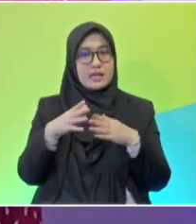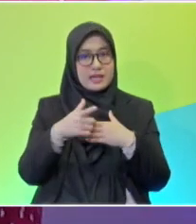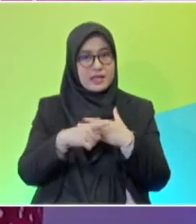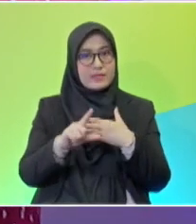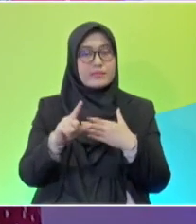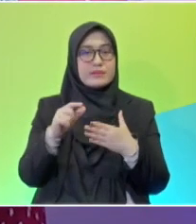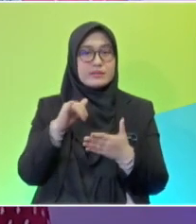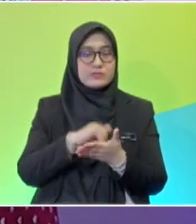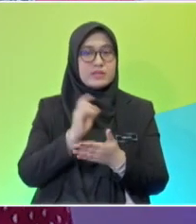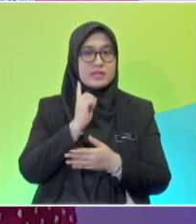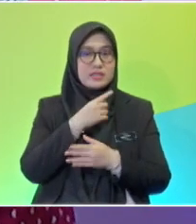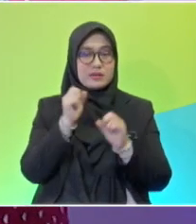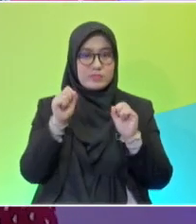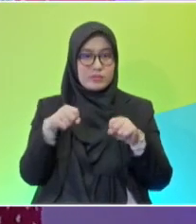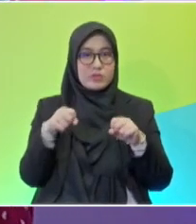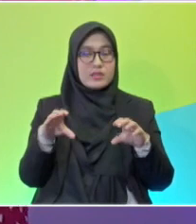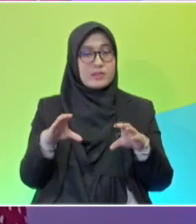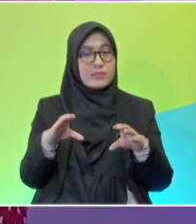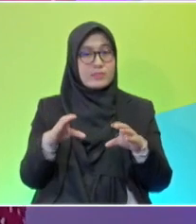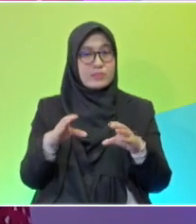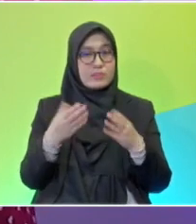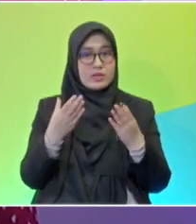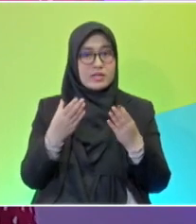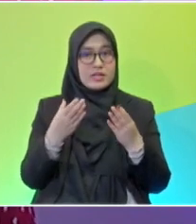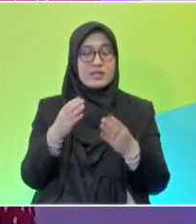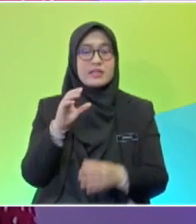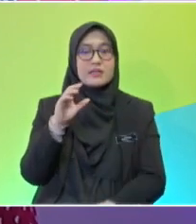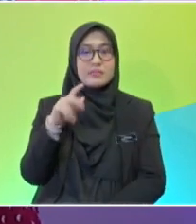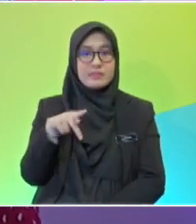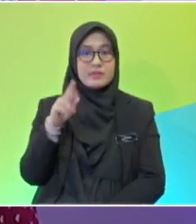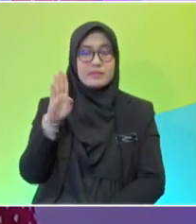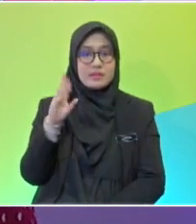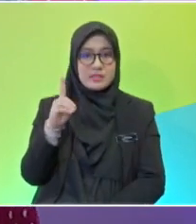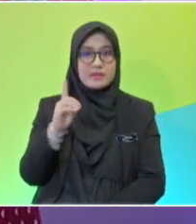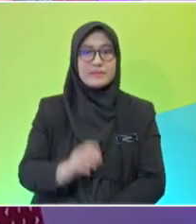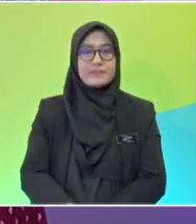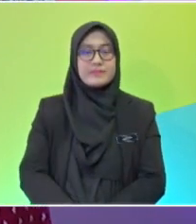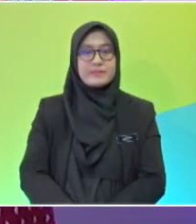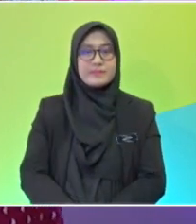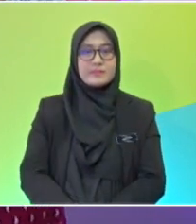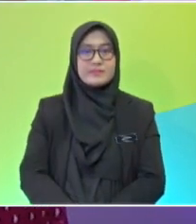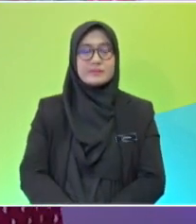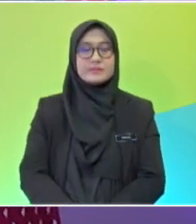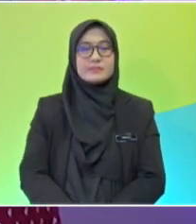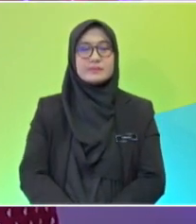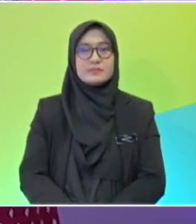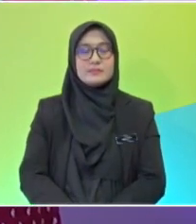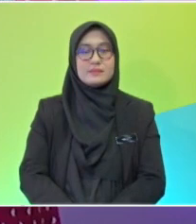PBD. I see, I see. All right. Now, how do we assess performance level based on the learning standards?